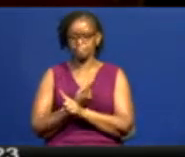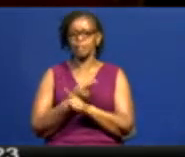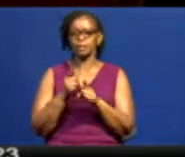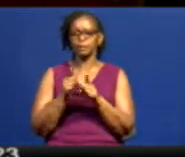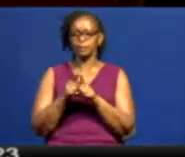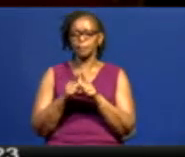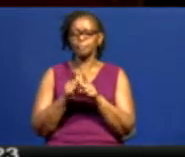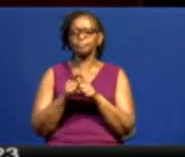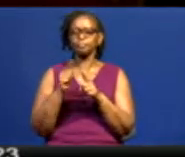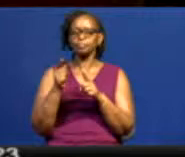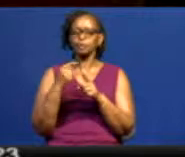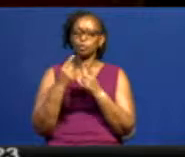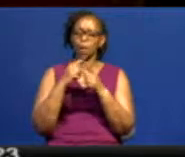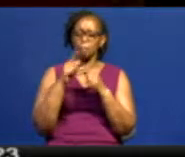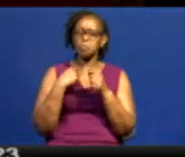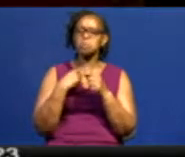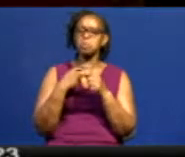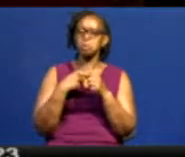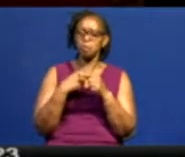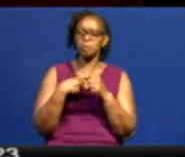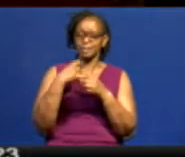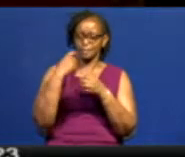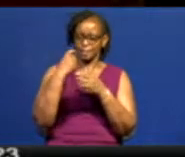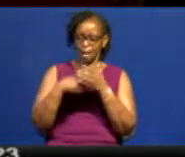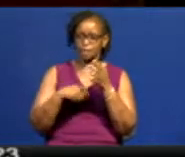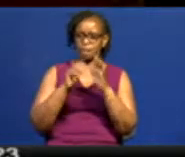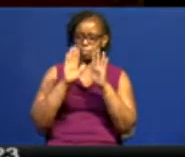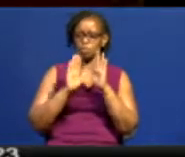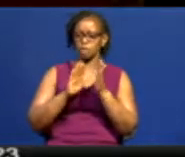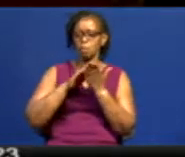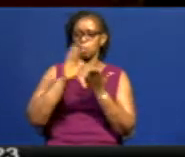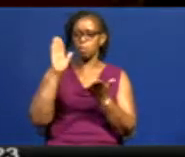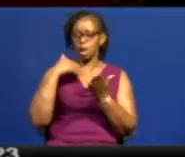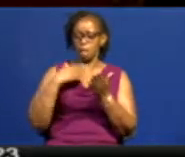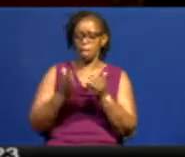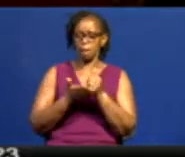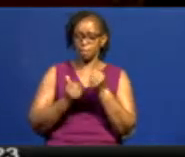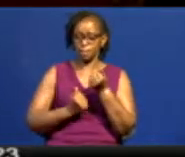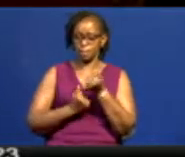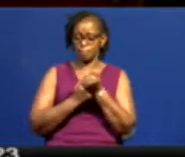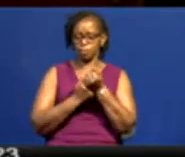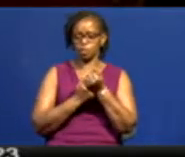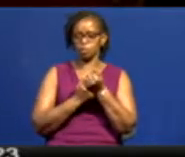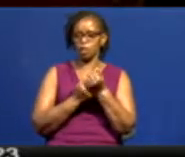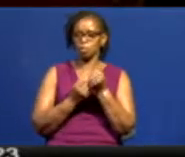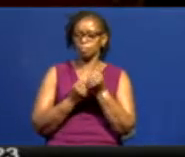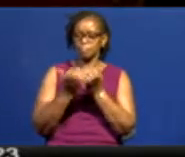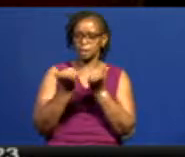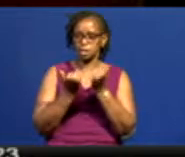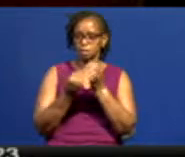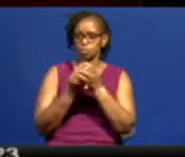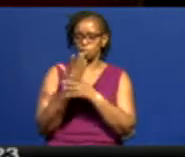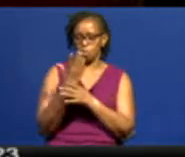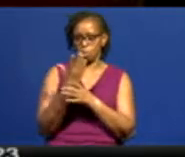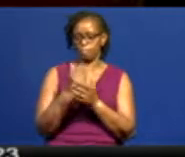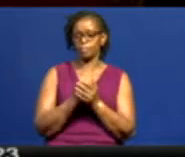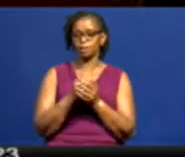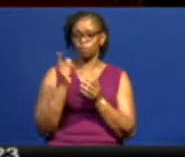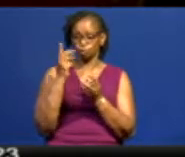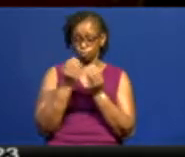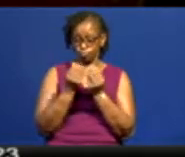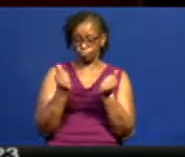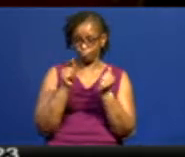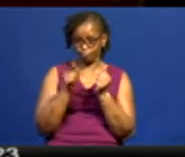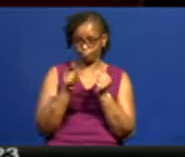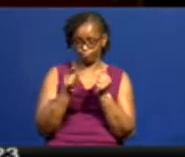of taxes are key to supporting the growth of business and investments in the country. Honorable Speaker, to address the unpredictability